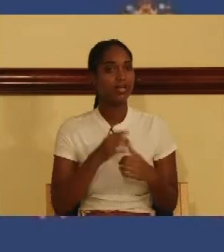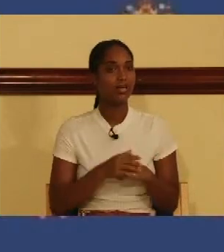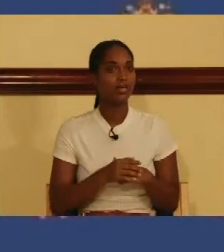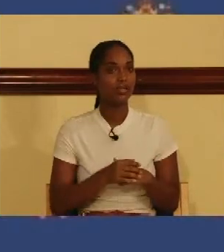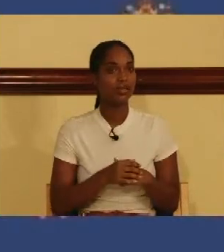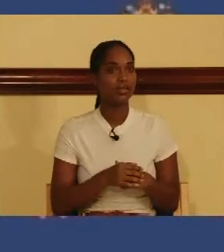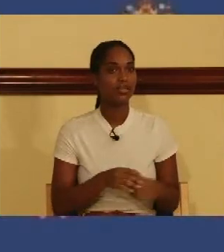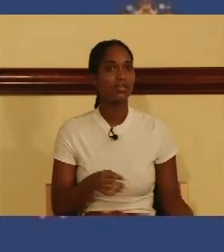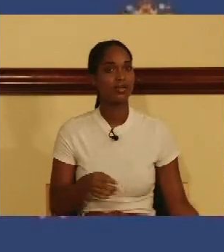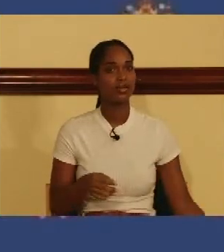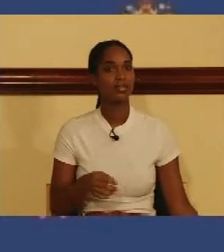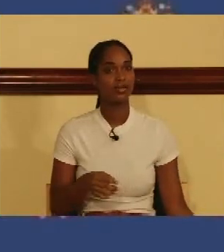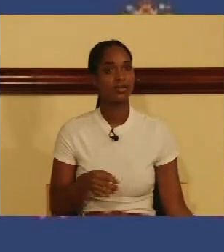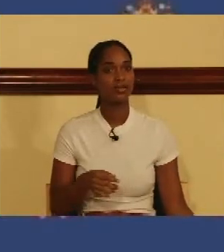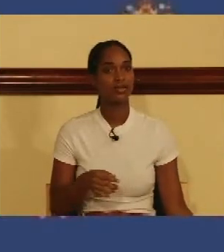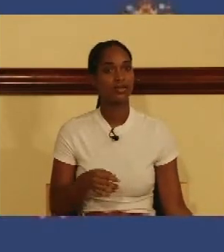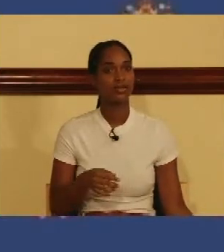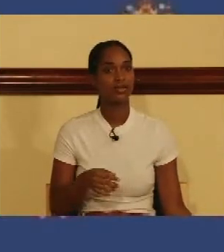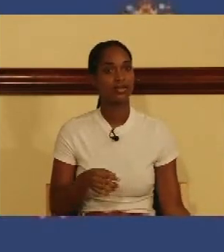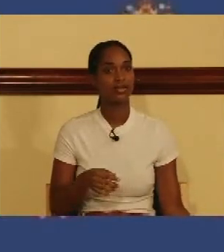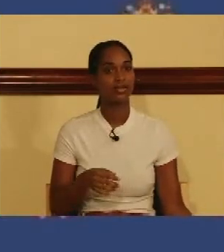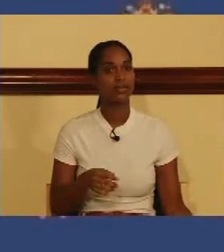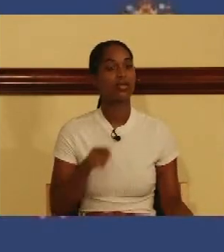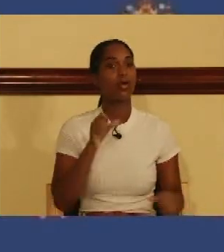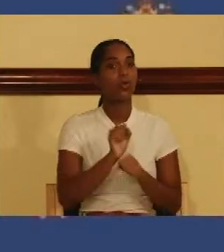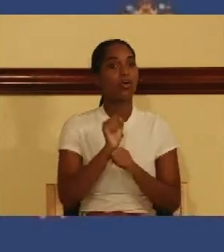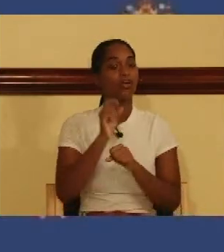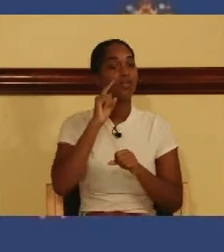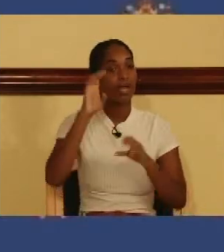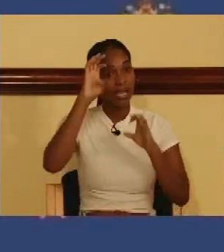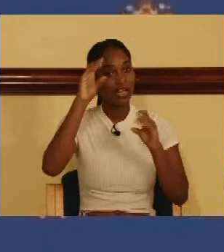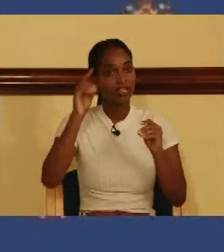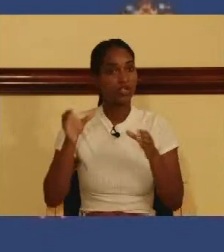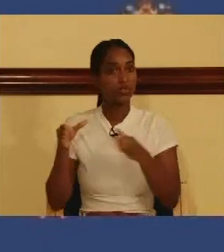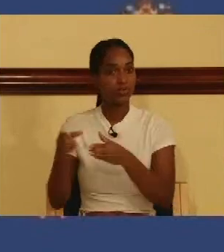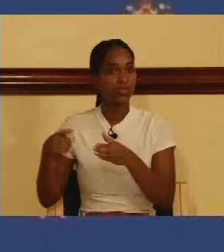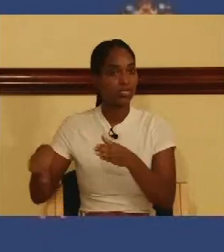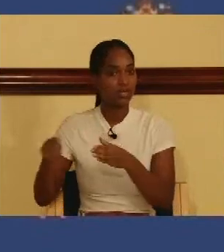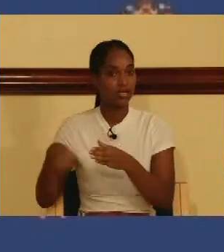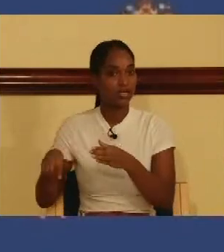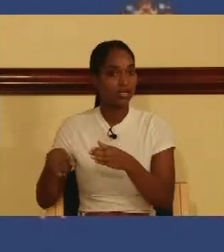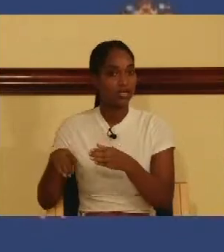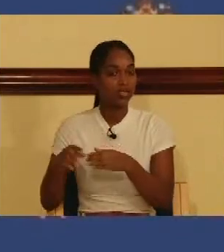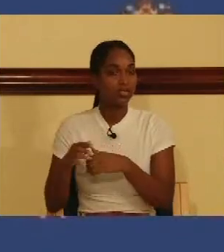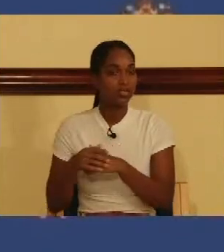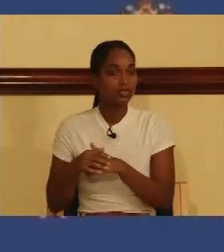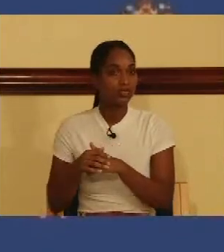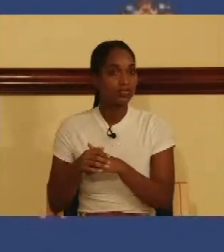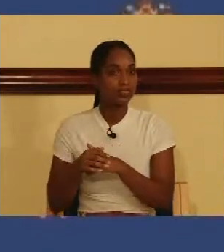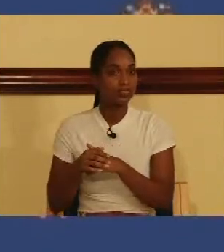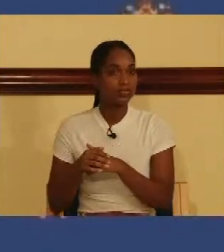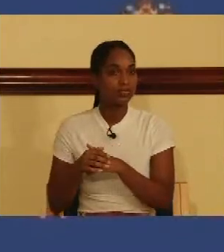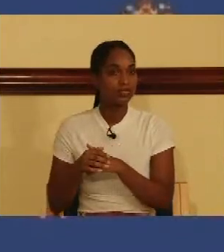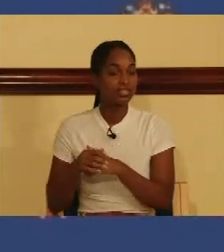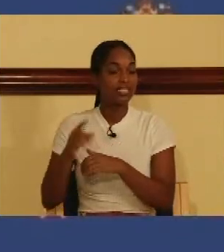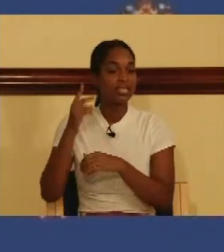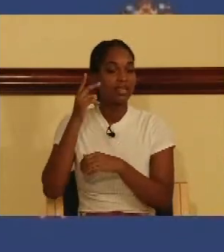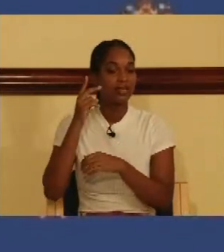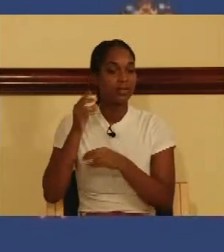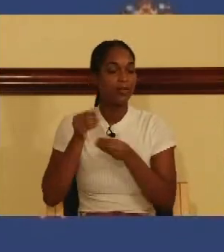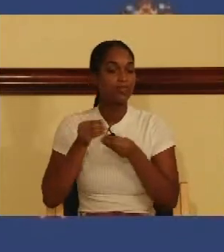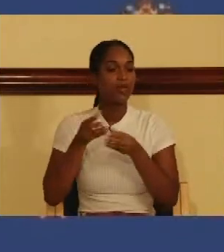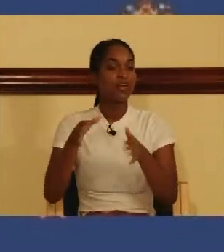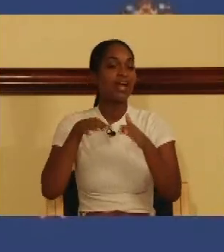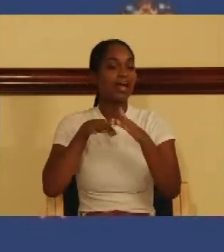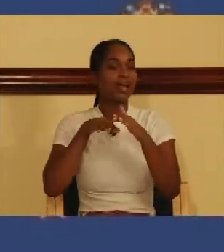the work of the Special Education Unit generally is to see to providing